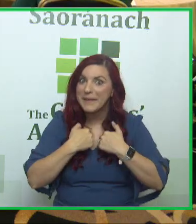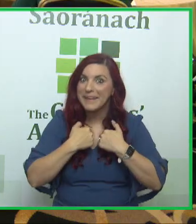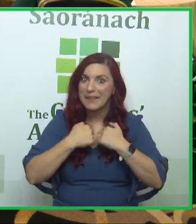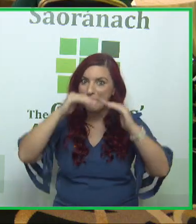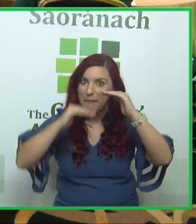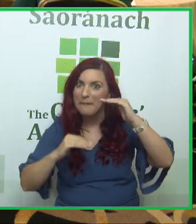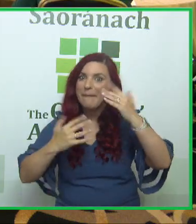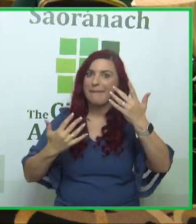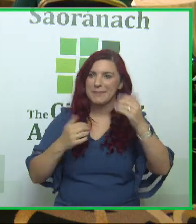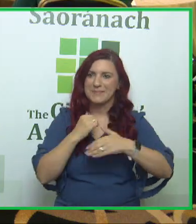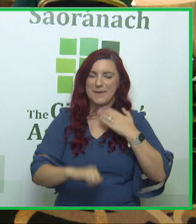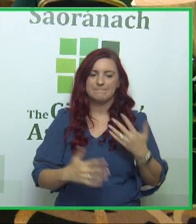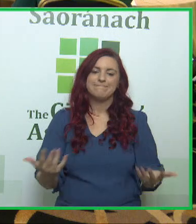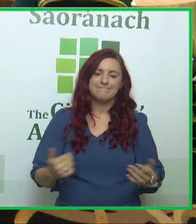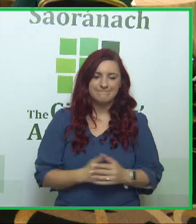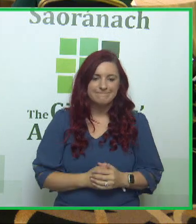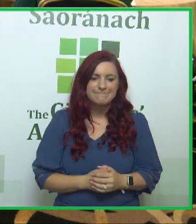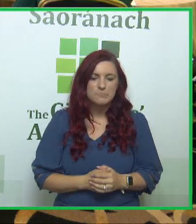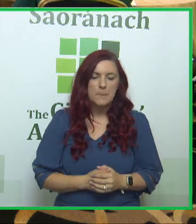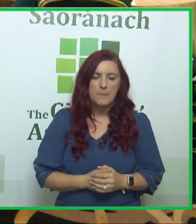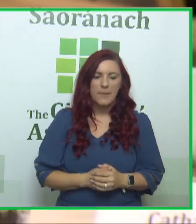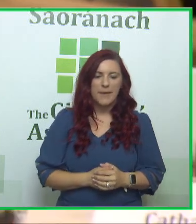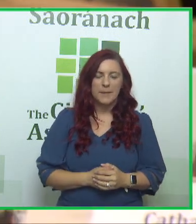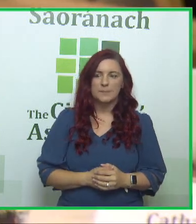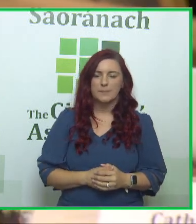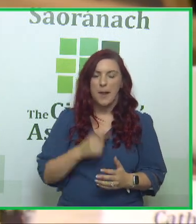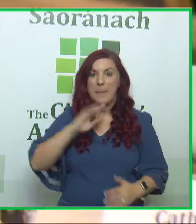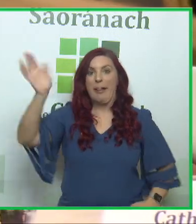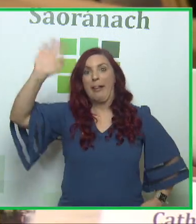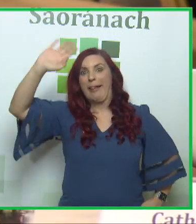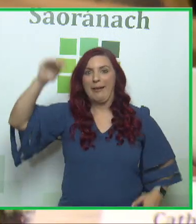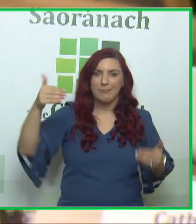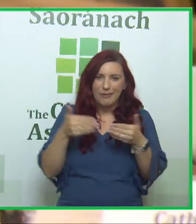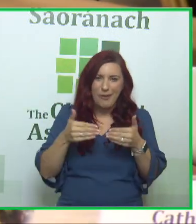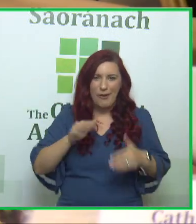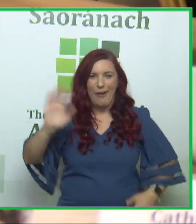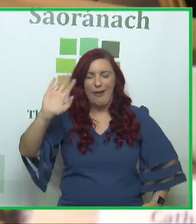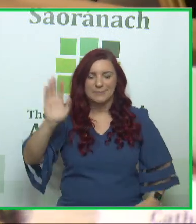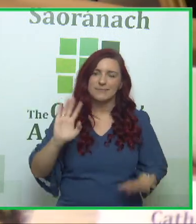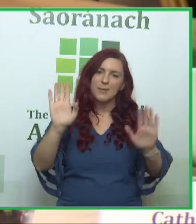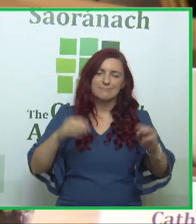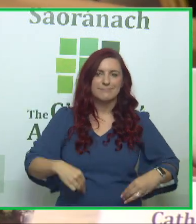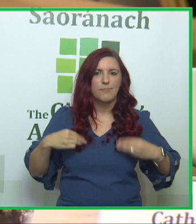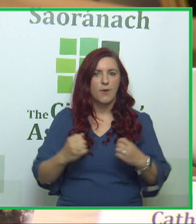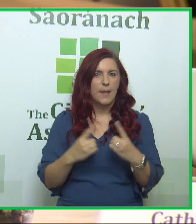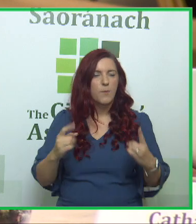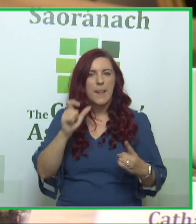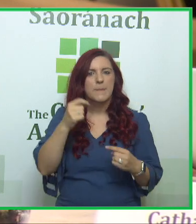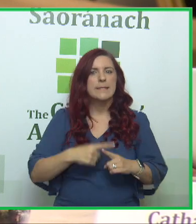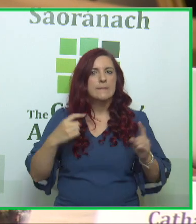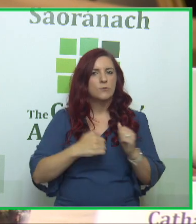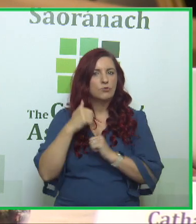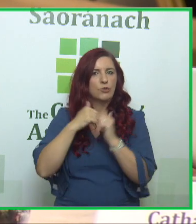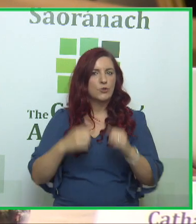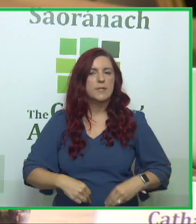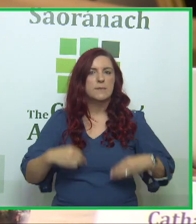It's one of the disadvantages of being 5'4". I'm over here in the corner. Okay, good morning, everybody. Slightly different format for